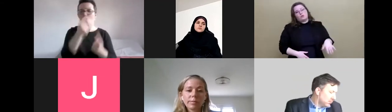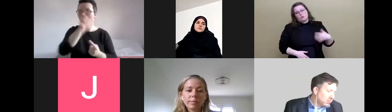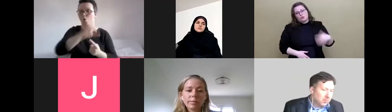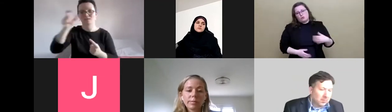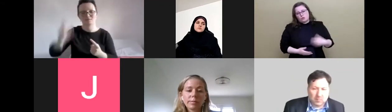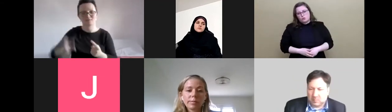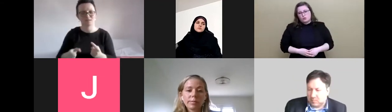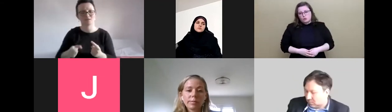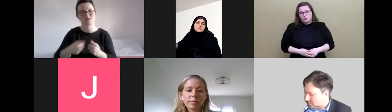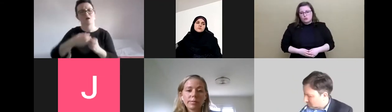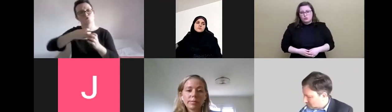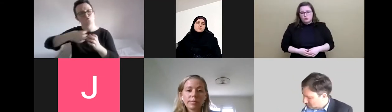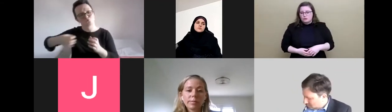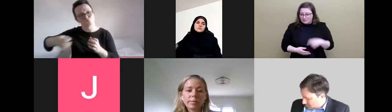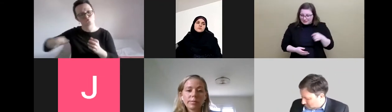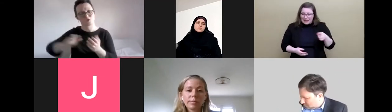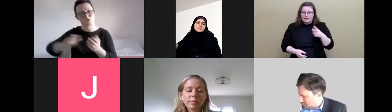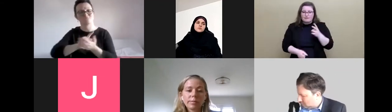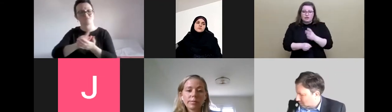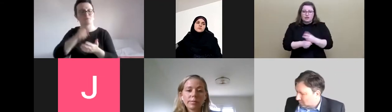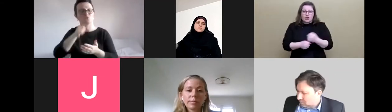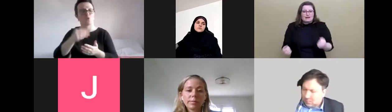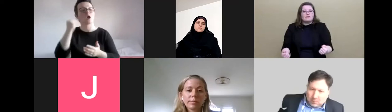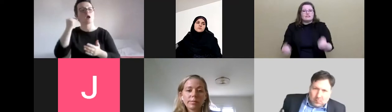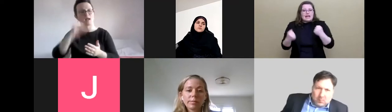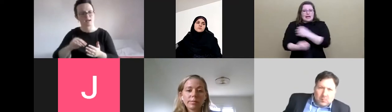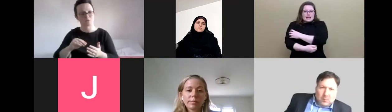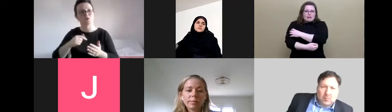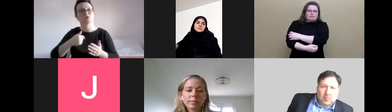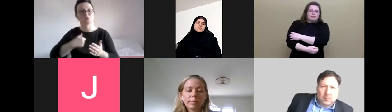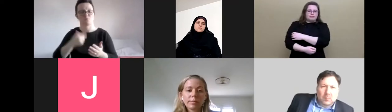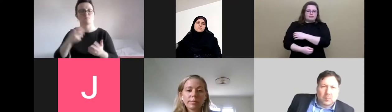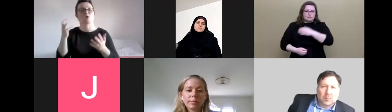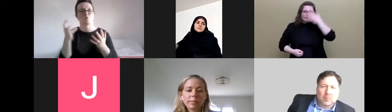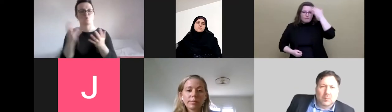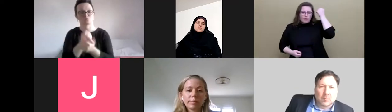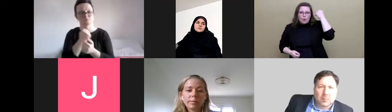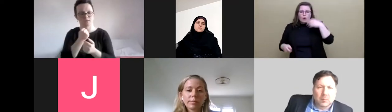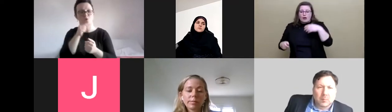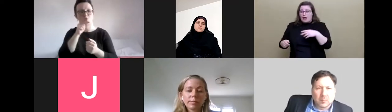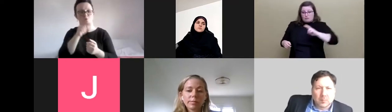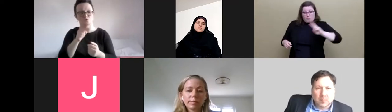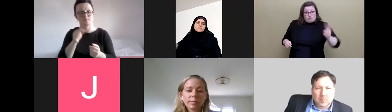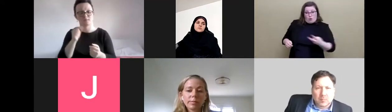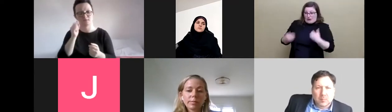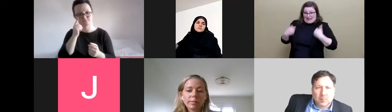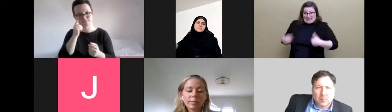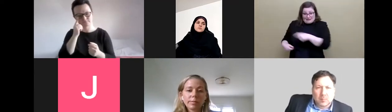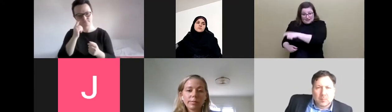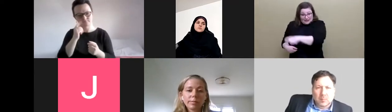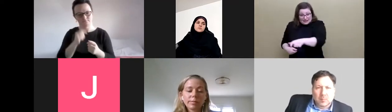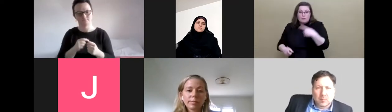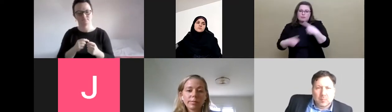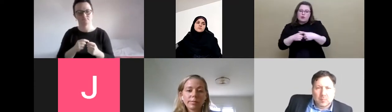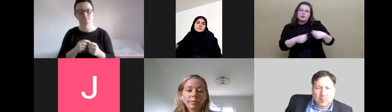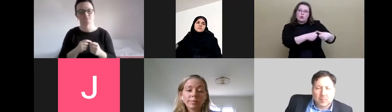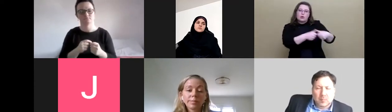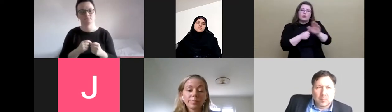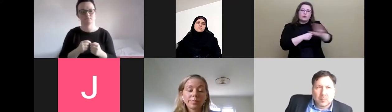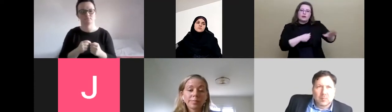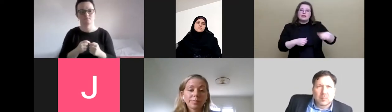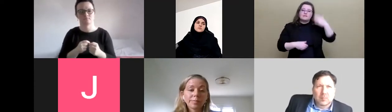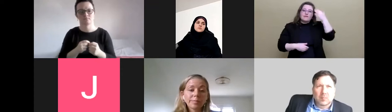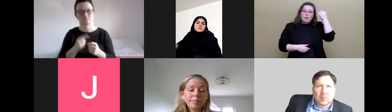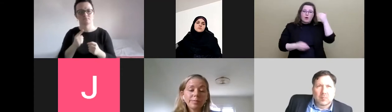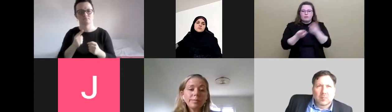on strengthening of capacities of organizations and individuals. And this guarantees to us that we will succeed in